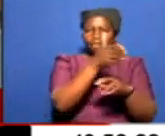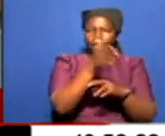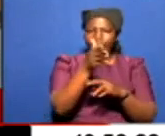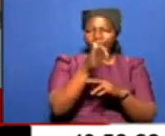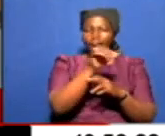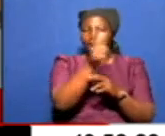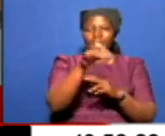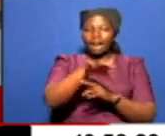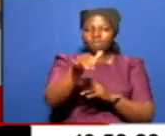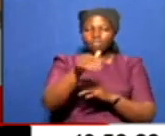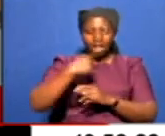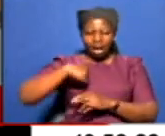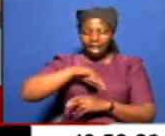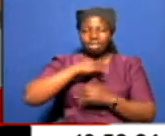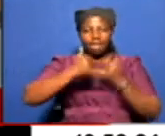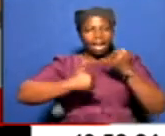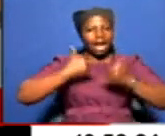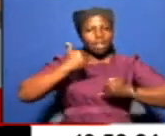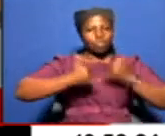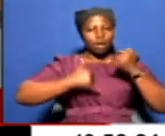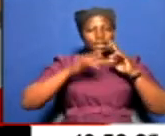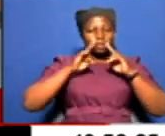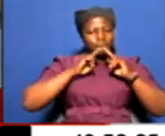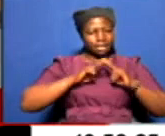counties, we are enjoying relative calm.